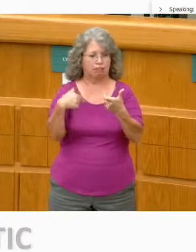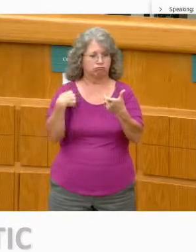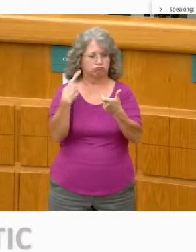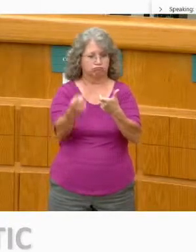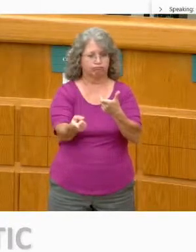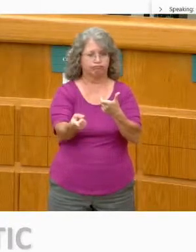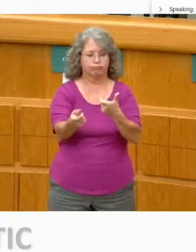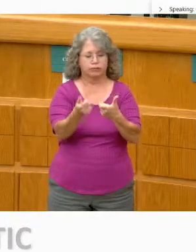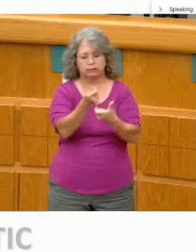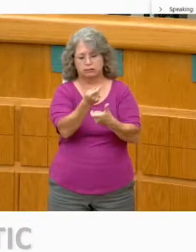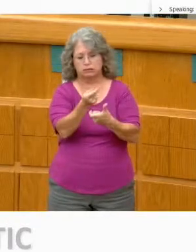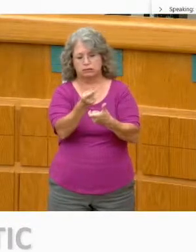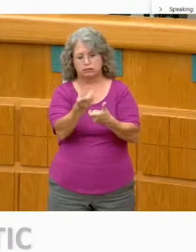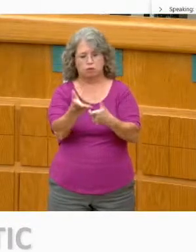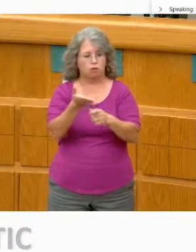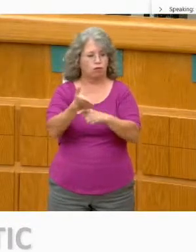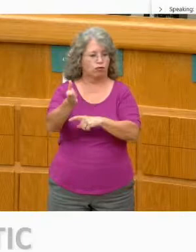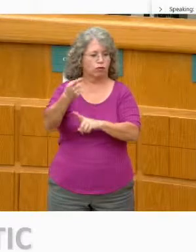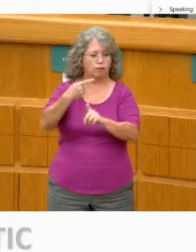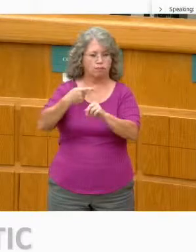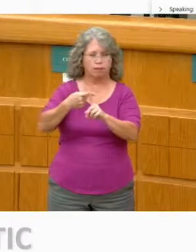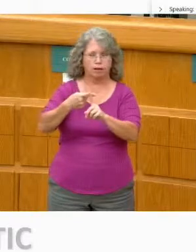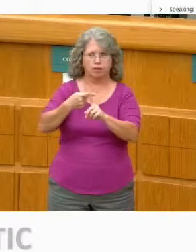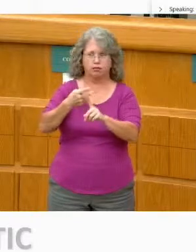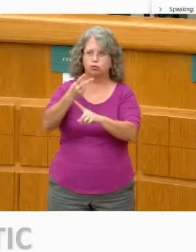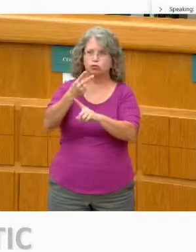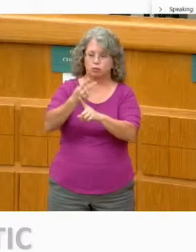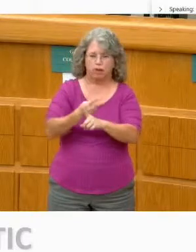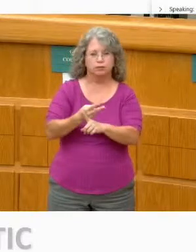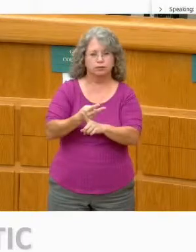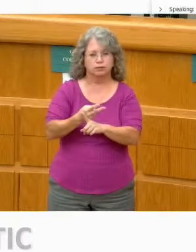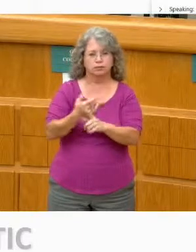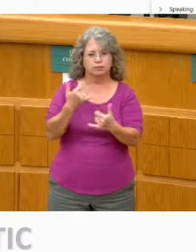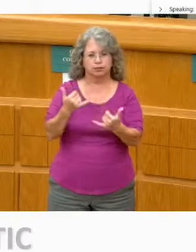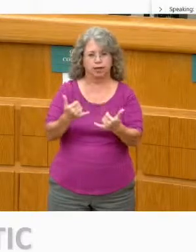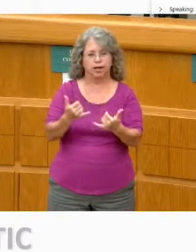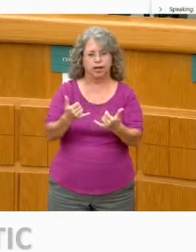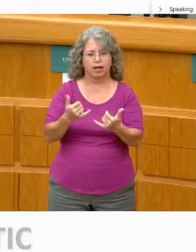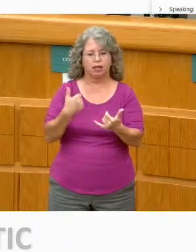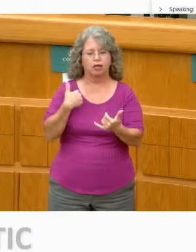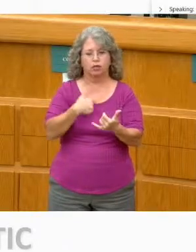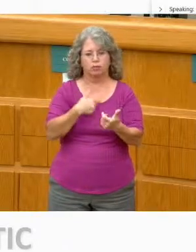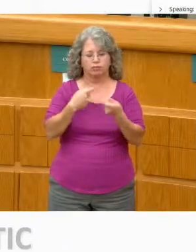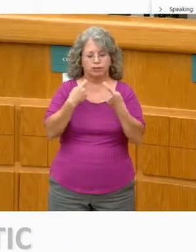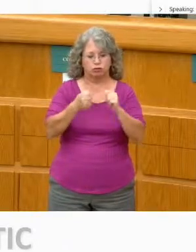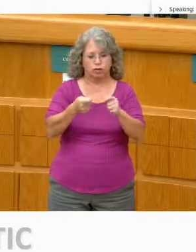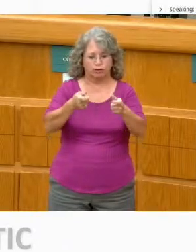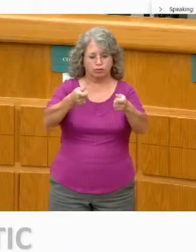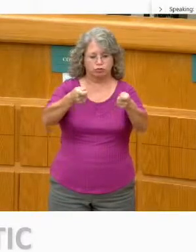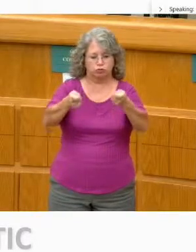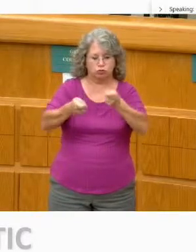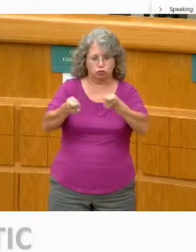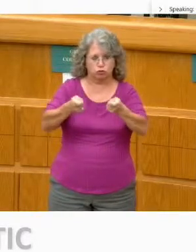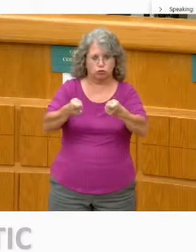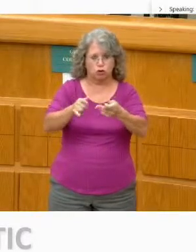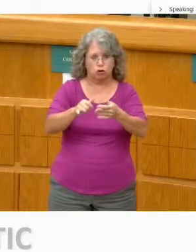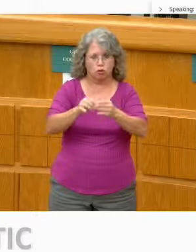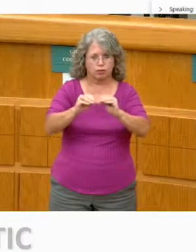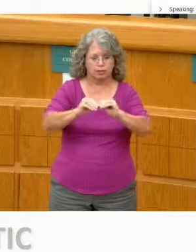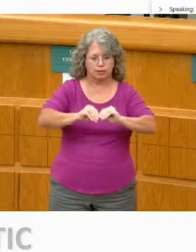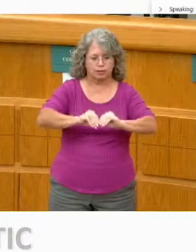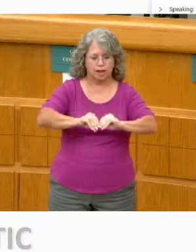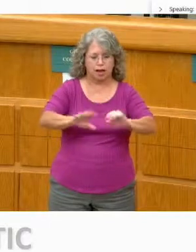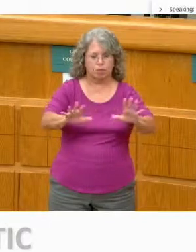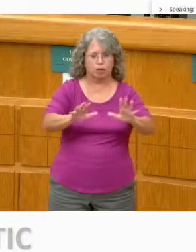in now. And so this has been for several weeks, well over a month, maybe almost 2 months at this point, that we've been trying to